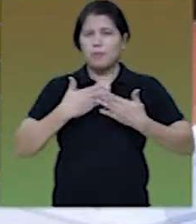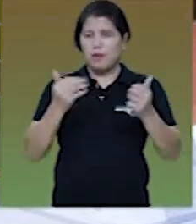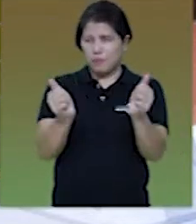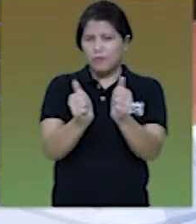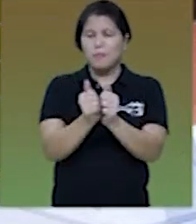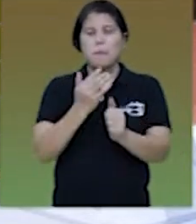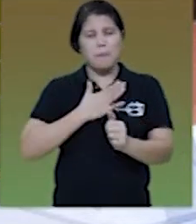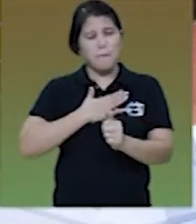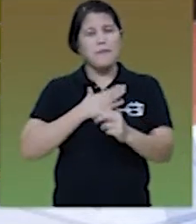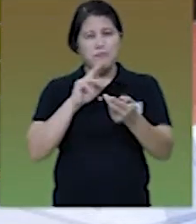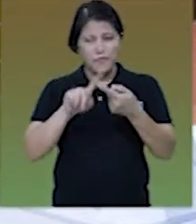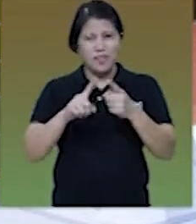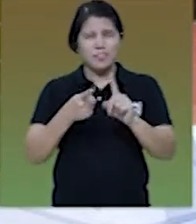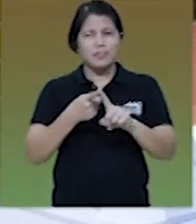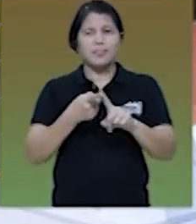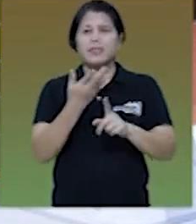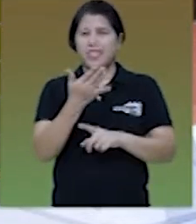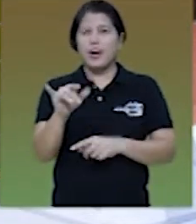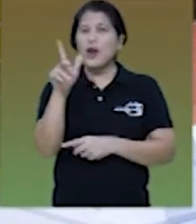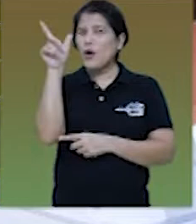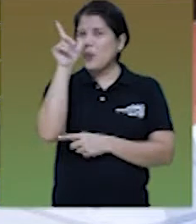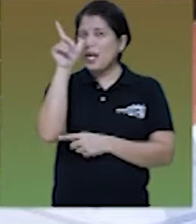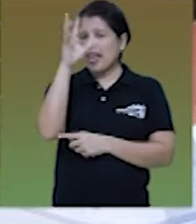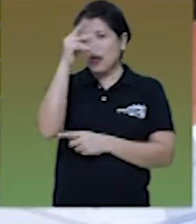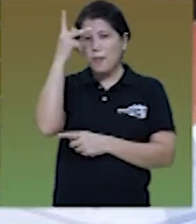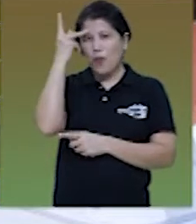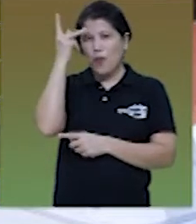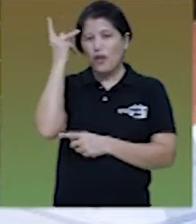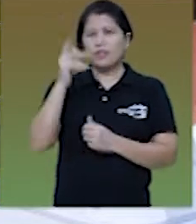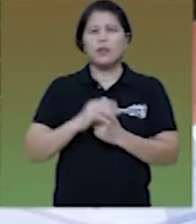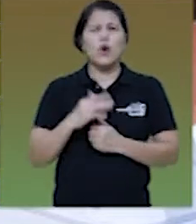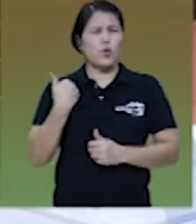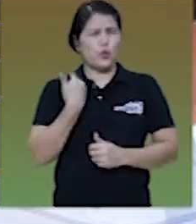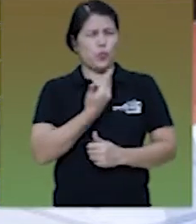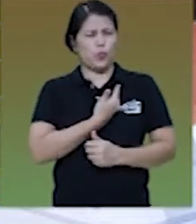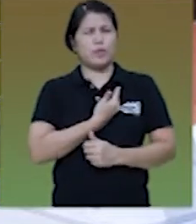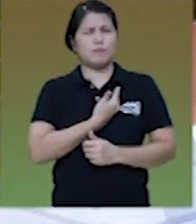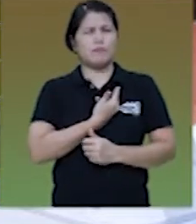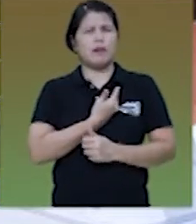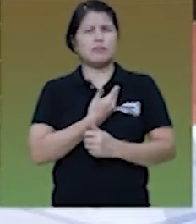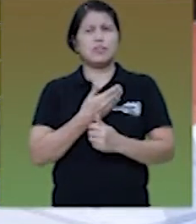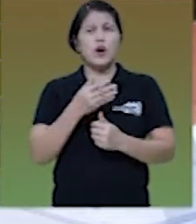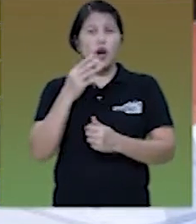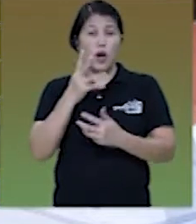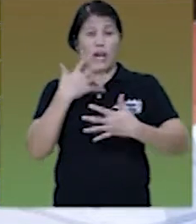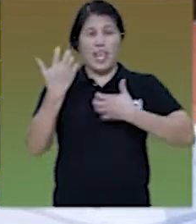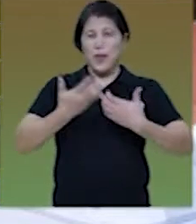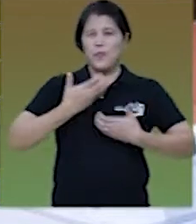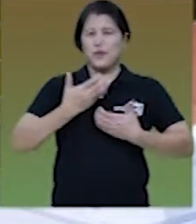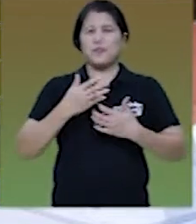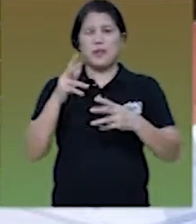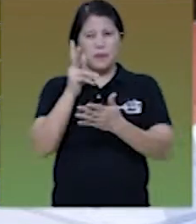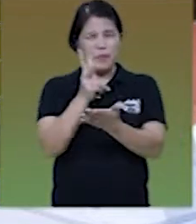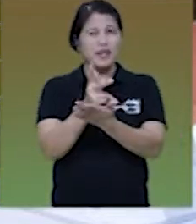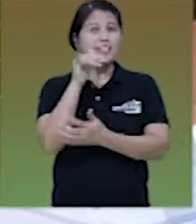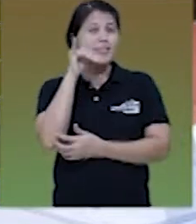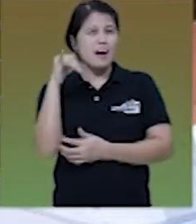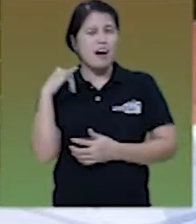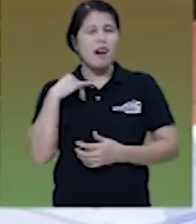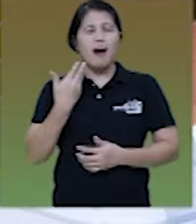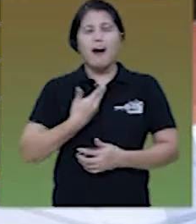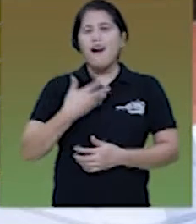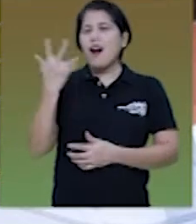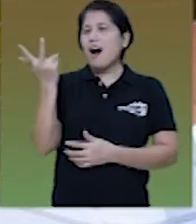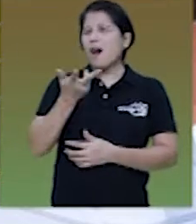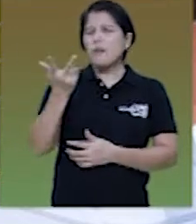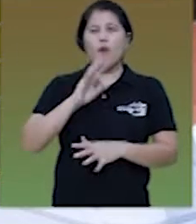to be with my friends. They are Luis and Paul. We were at the amusement park yesterday. I was